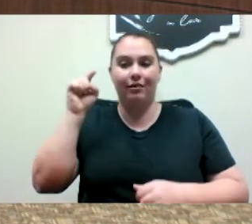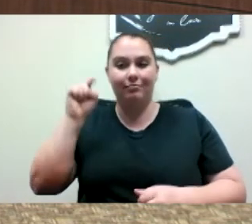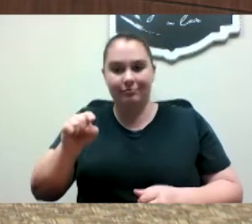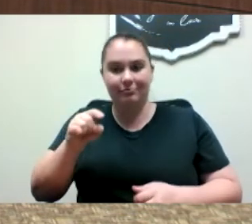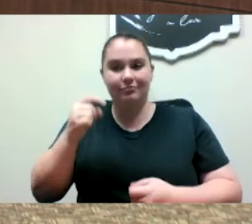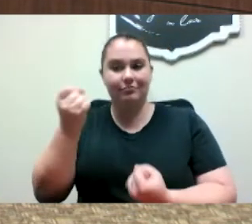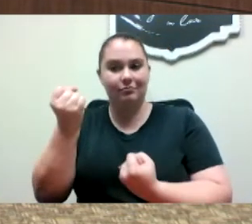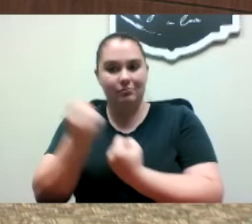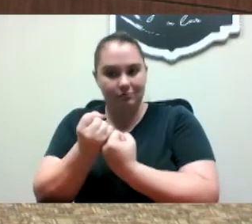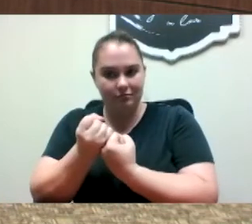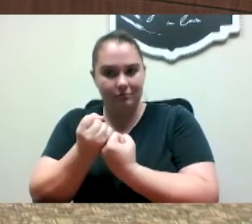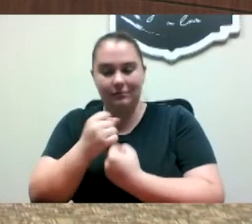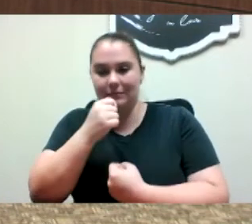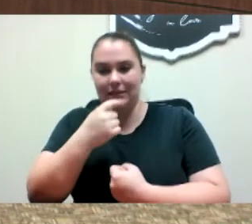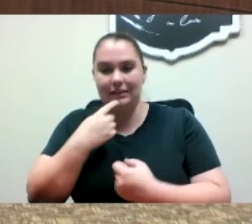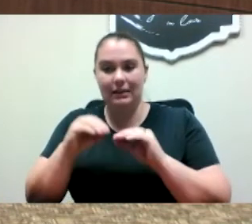okay.